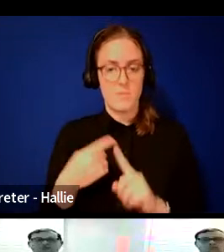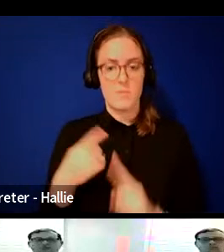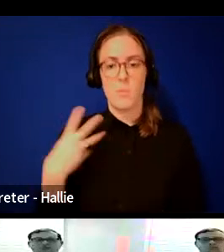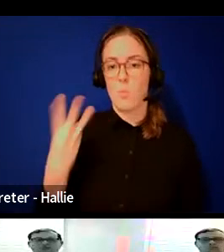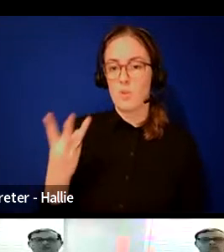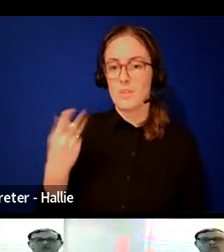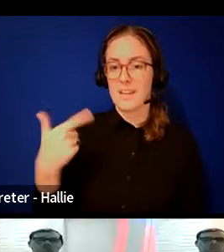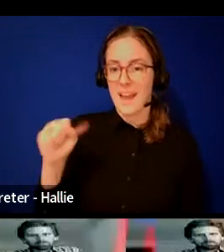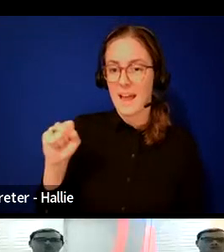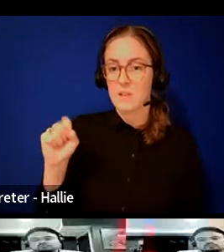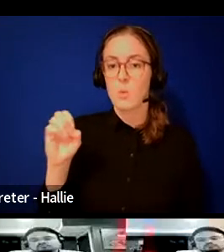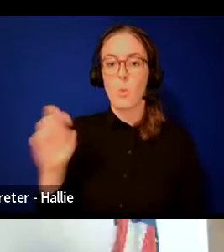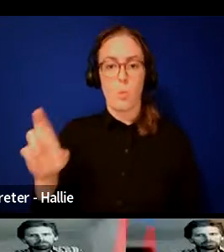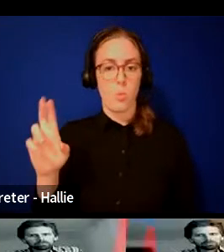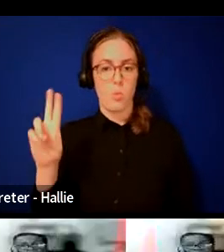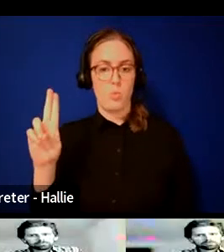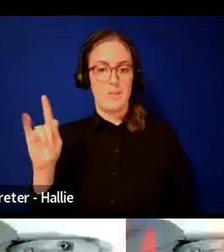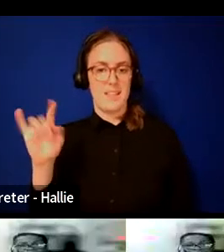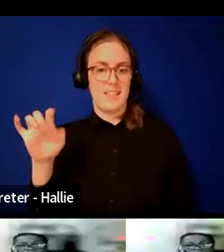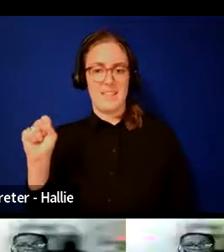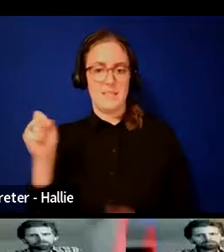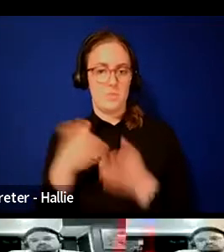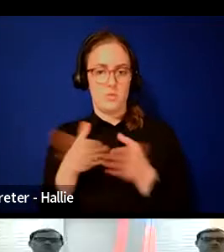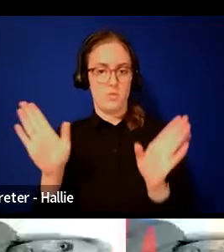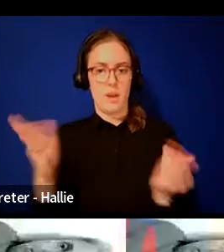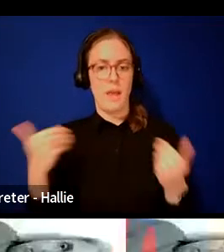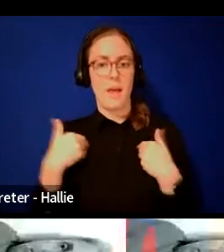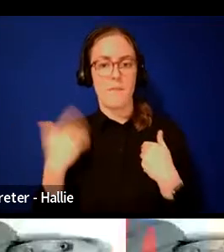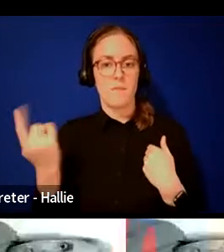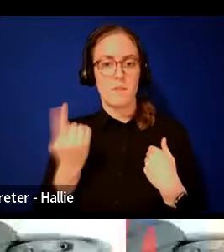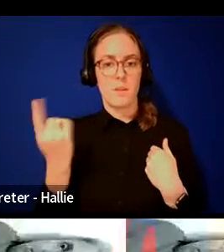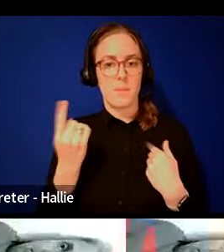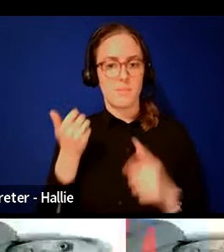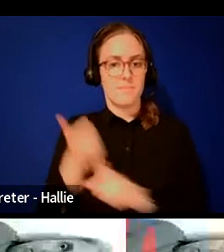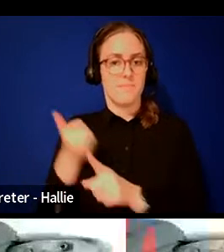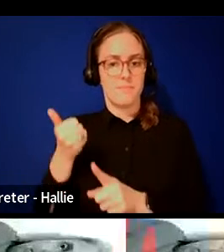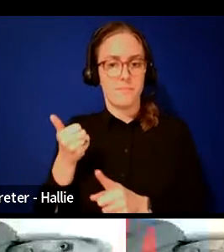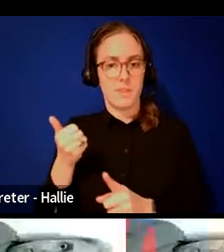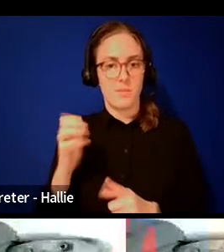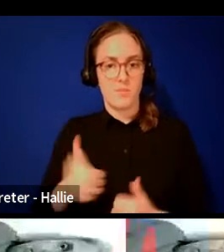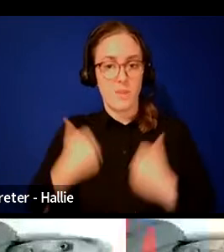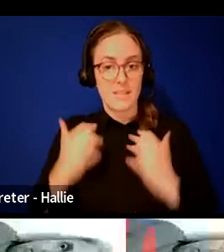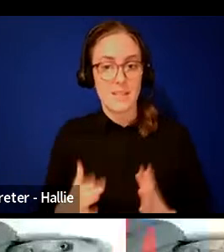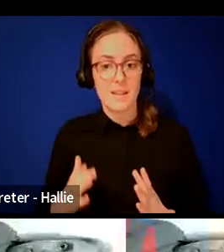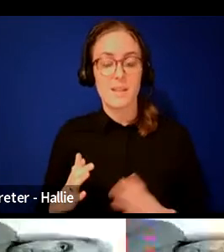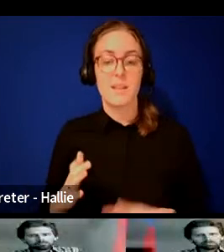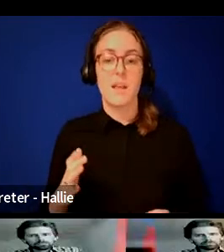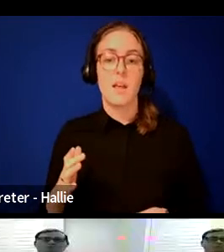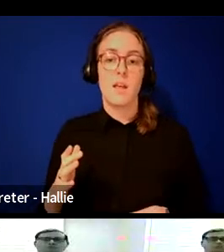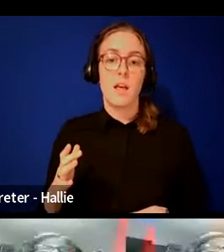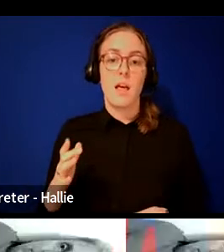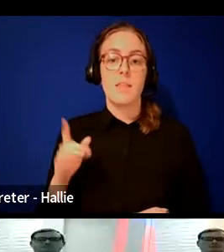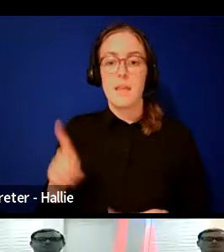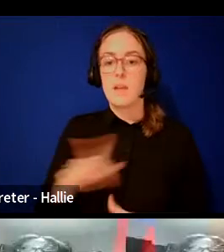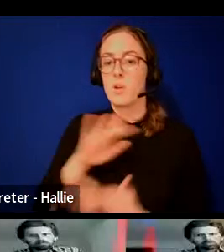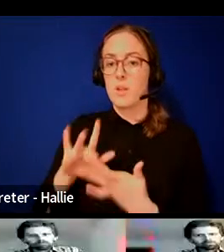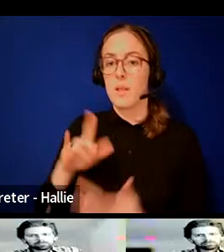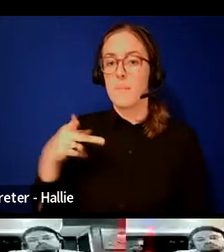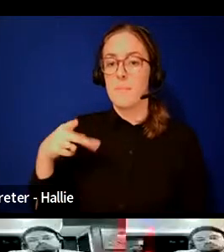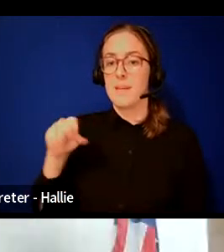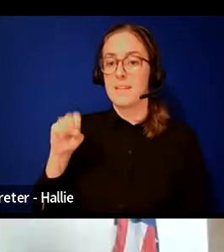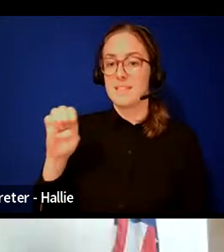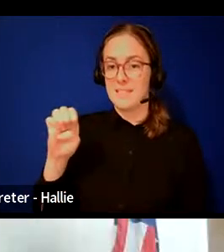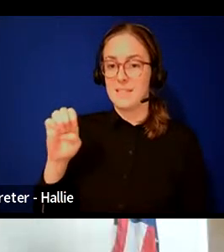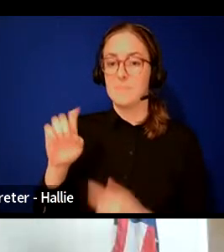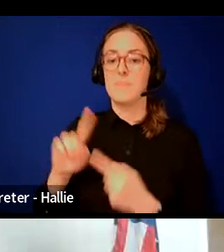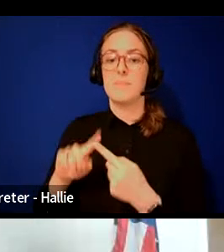utilities, they have something that has affected the consumers, they contact the PSC and they also contact